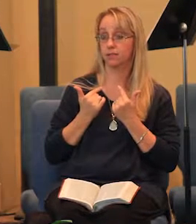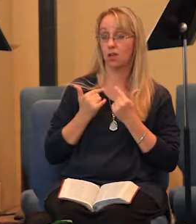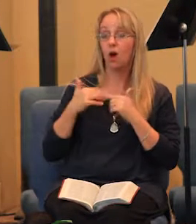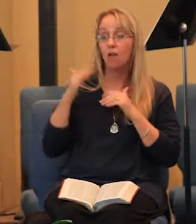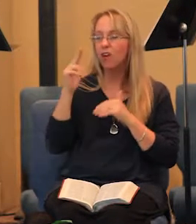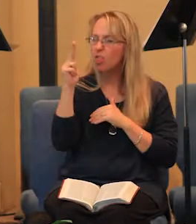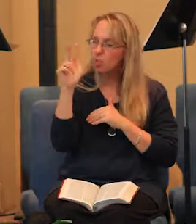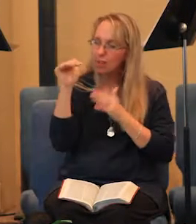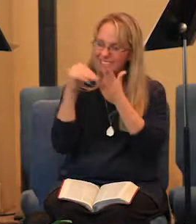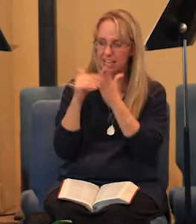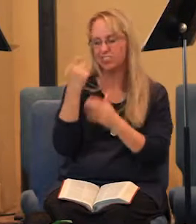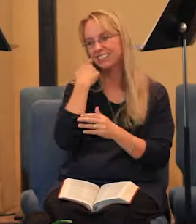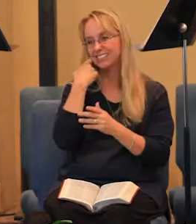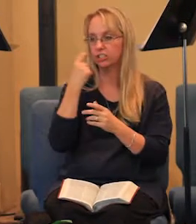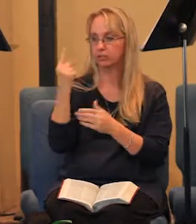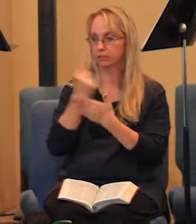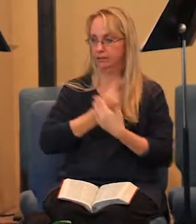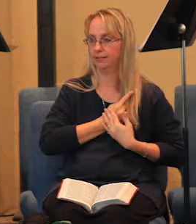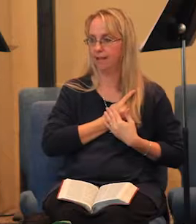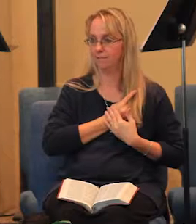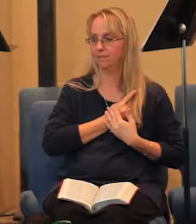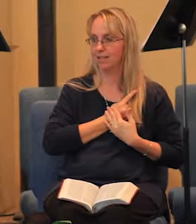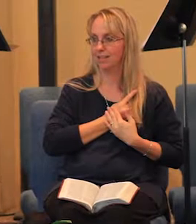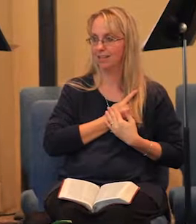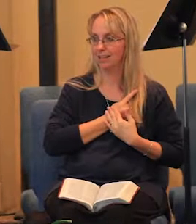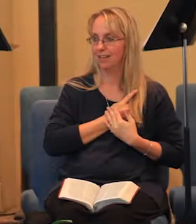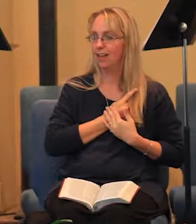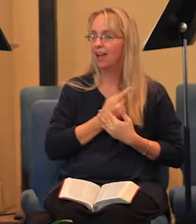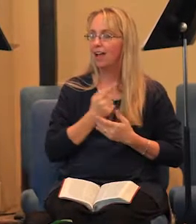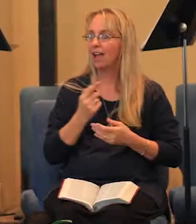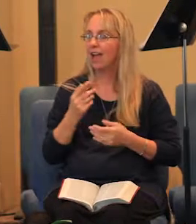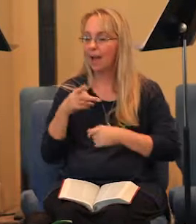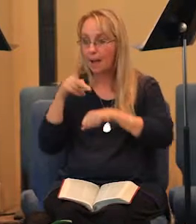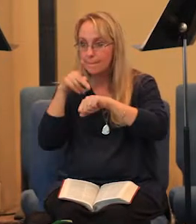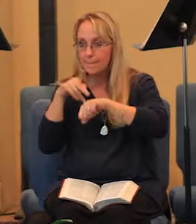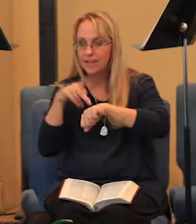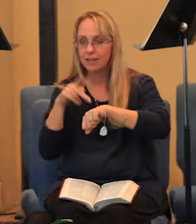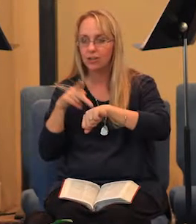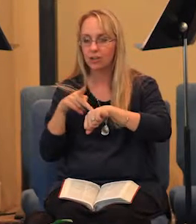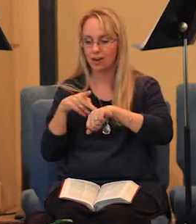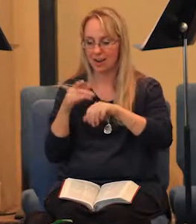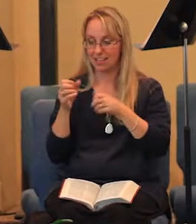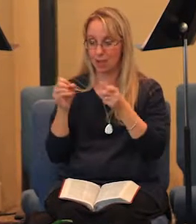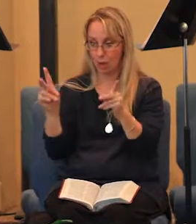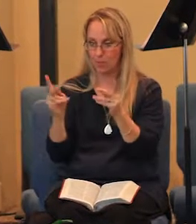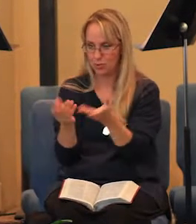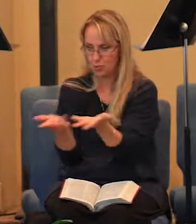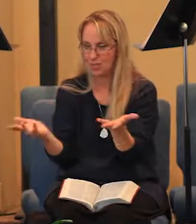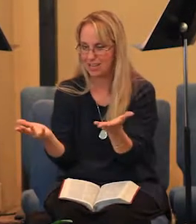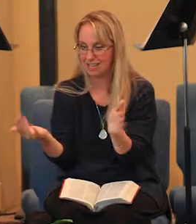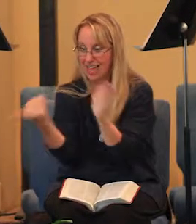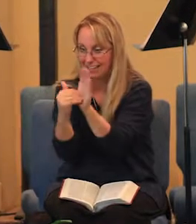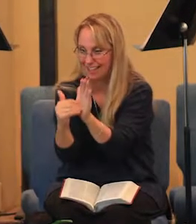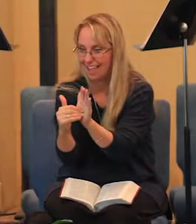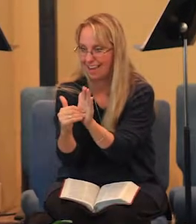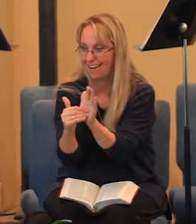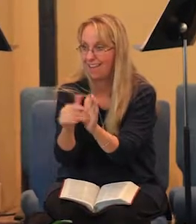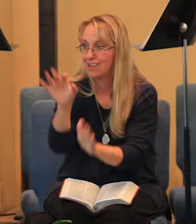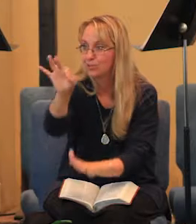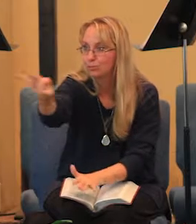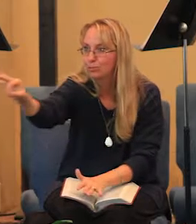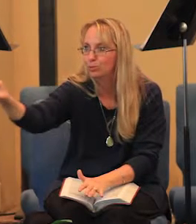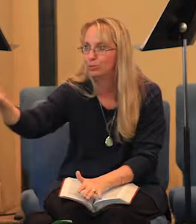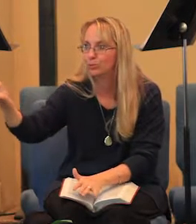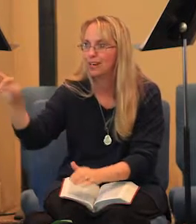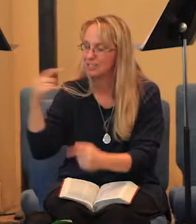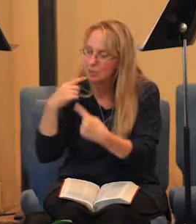been saved. And Peter's given this prime opportunity to do it again. To